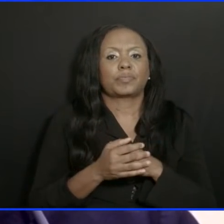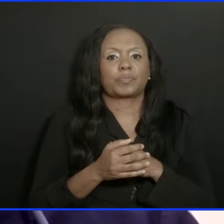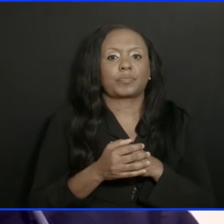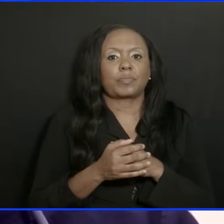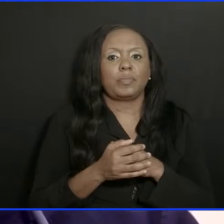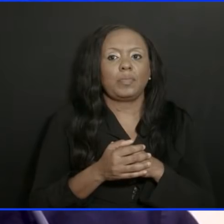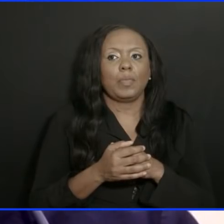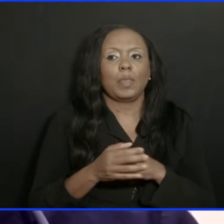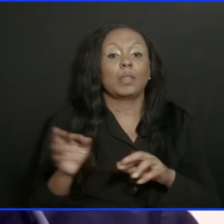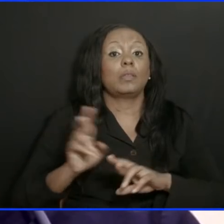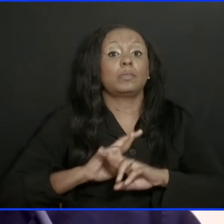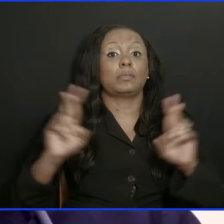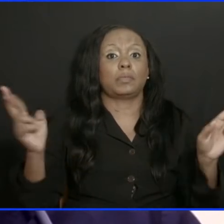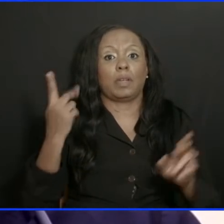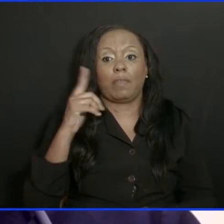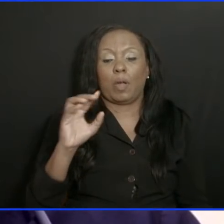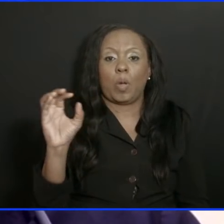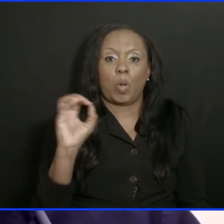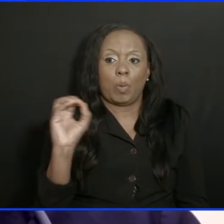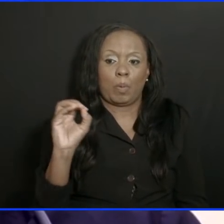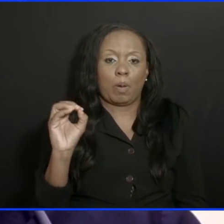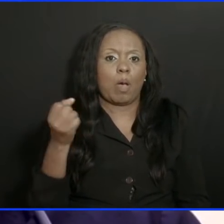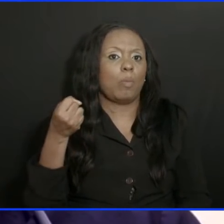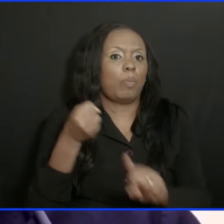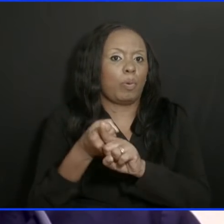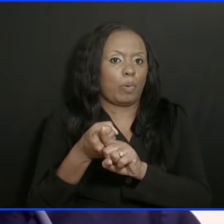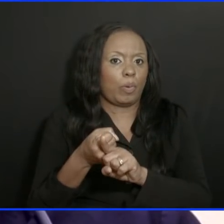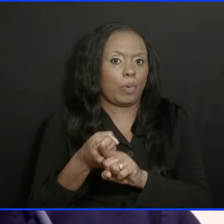oncoming event, certainly of Omicron, to tell you that